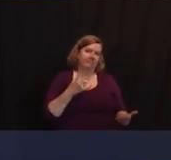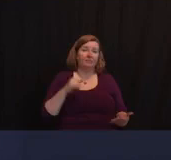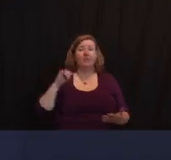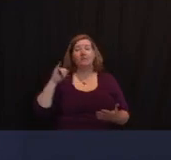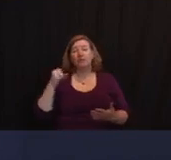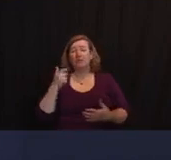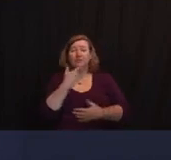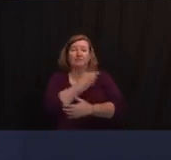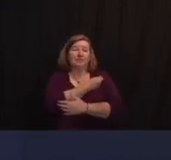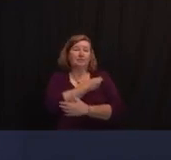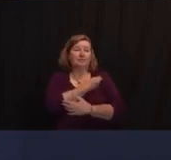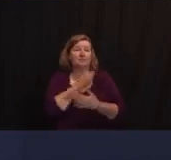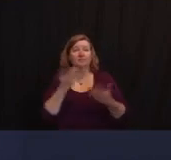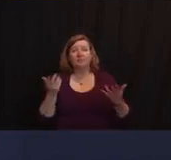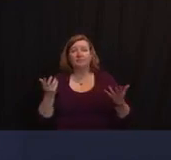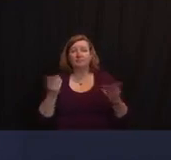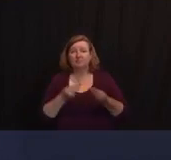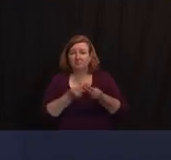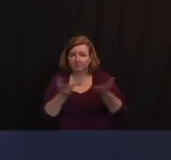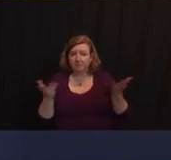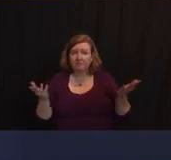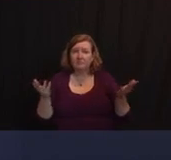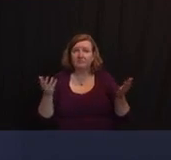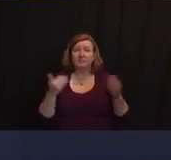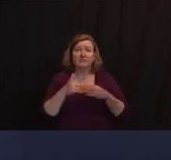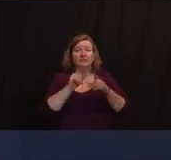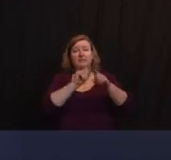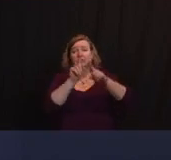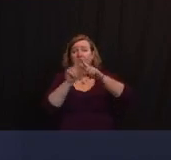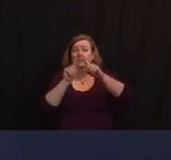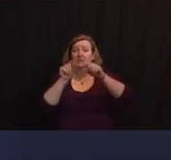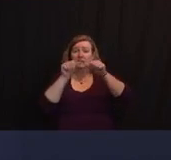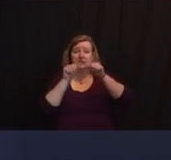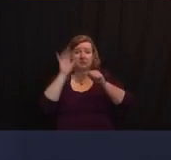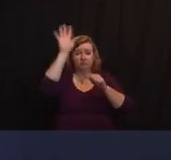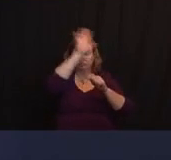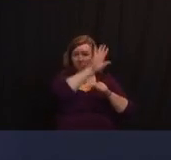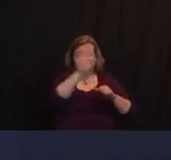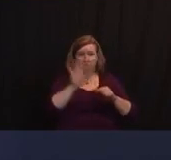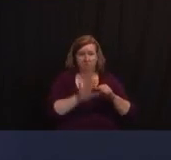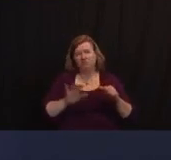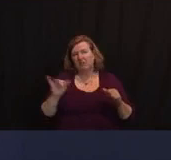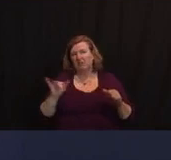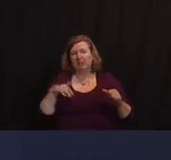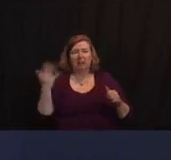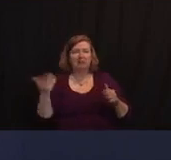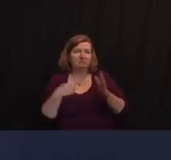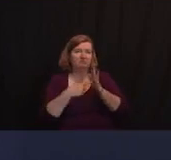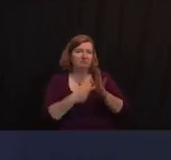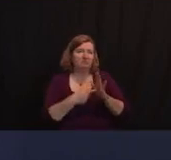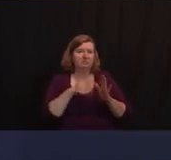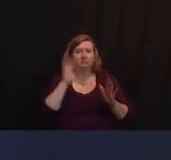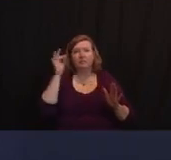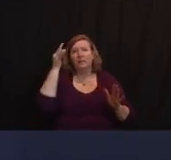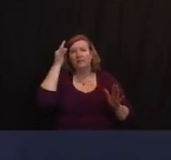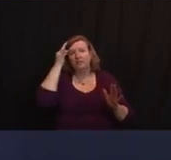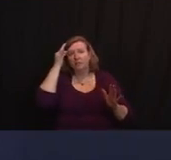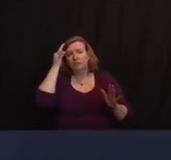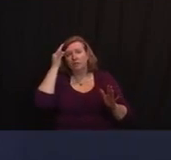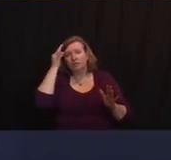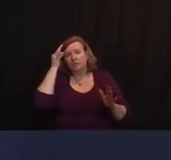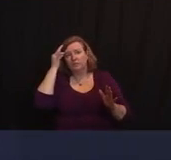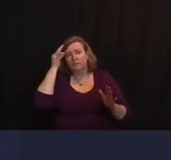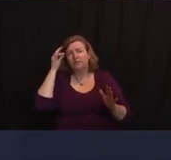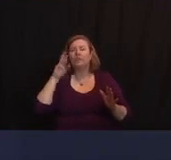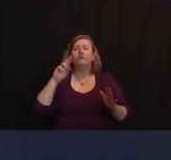distributed across a number of sites in categories such as the Federal Retail Pharmacy Partnership. That